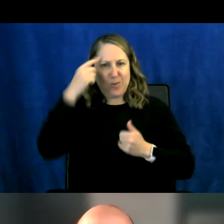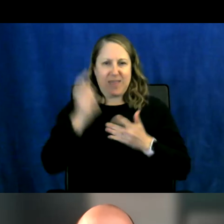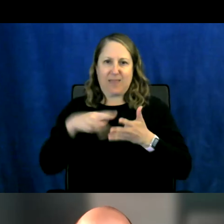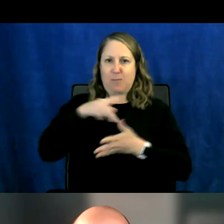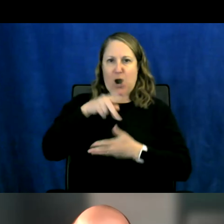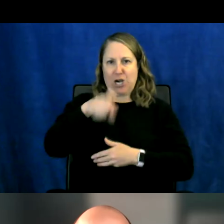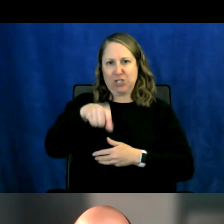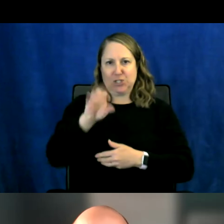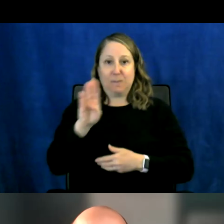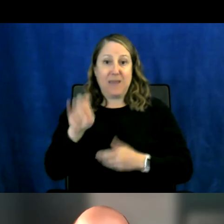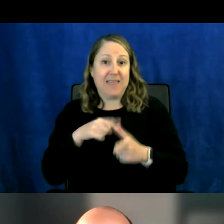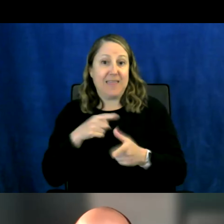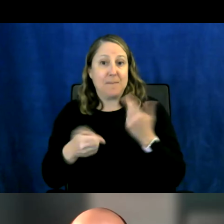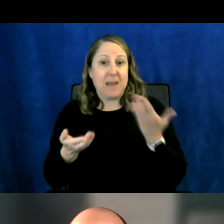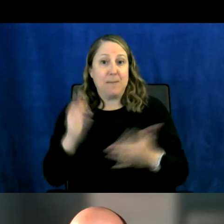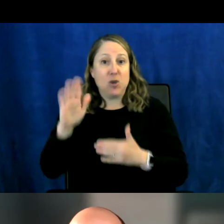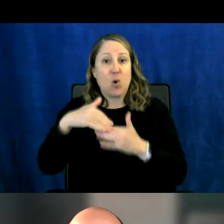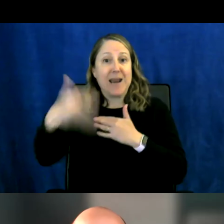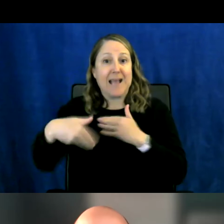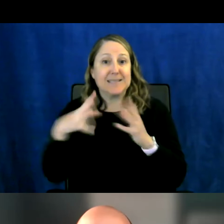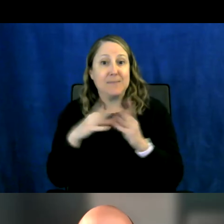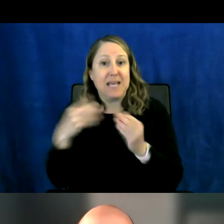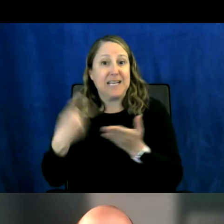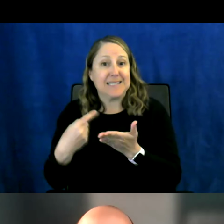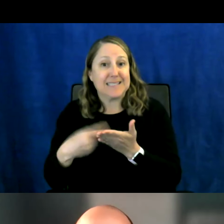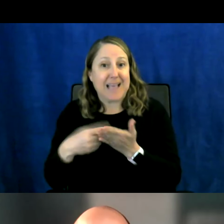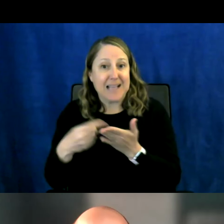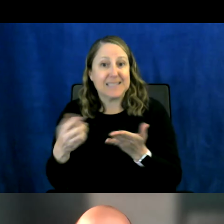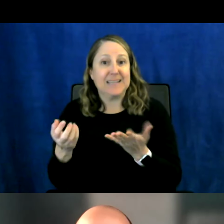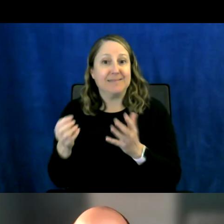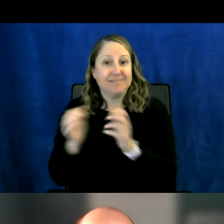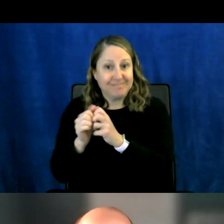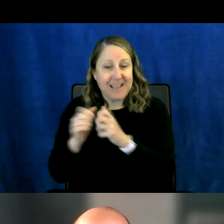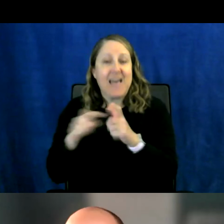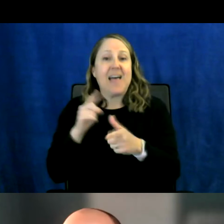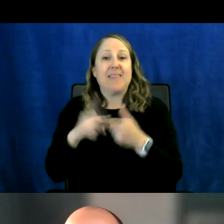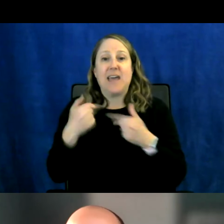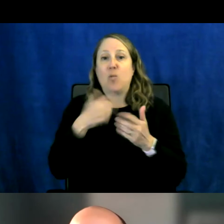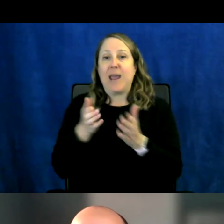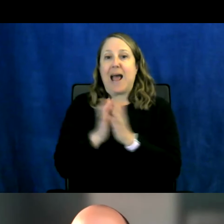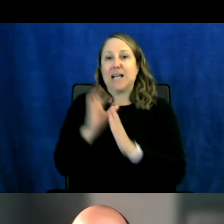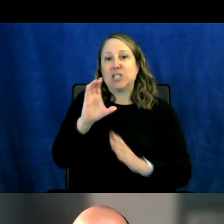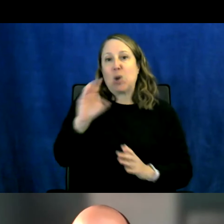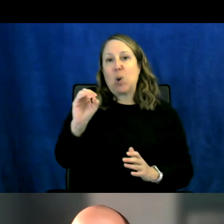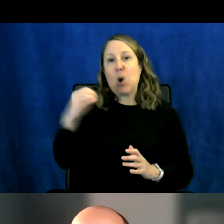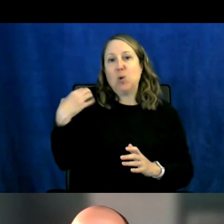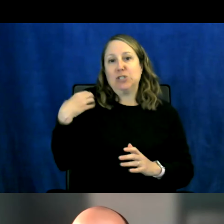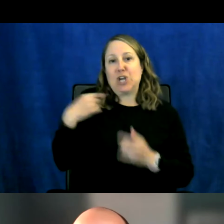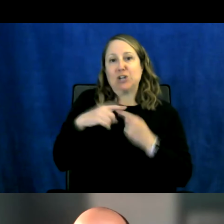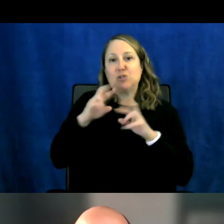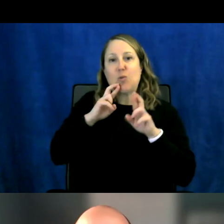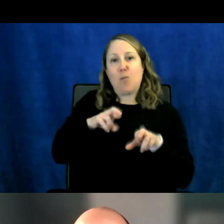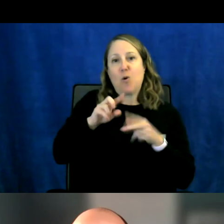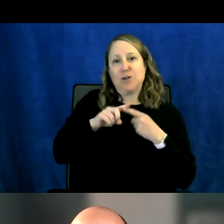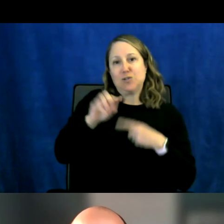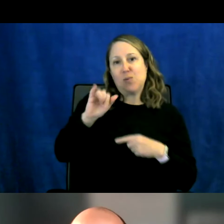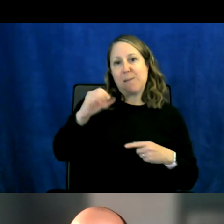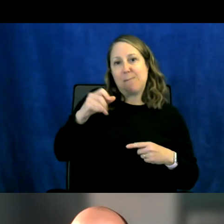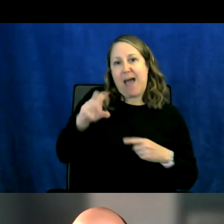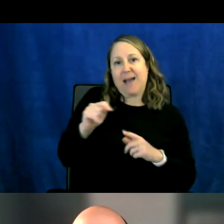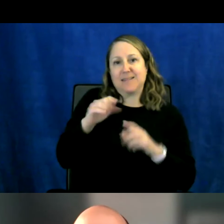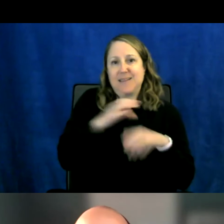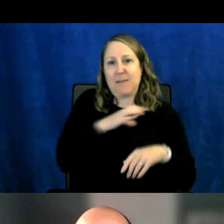then maybe at your next meeting, you have a conversation. And then we ask the co-chairs to report out to the Impact Committee of what you heard as